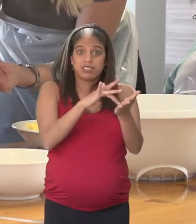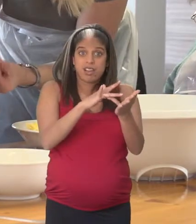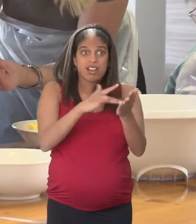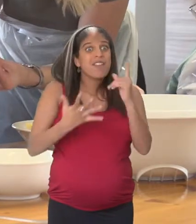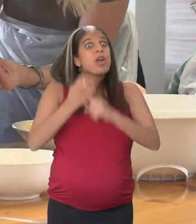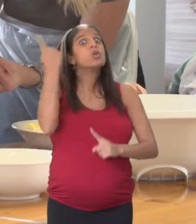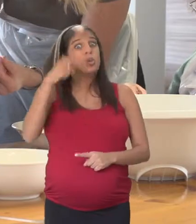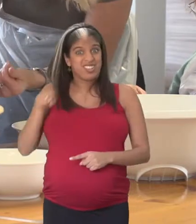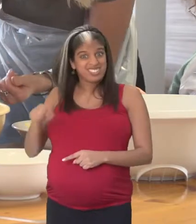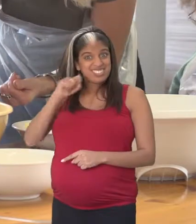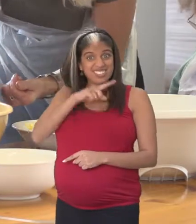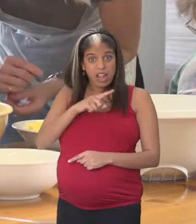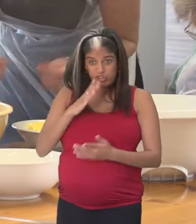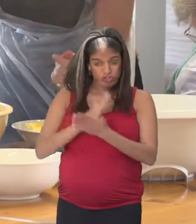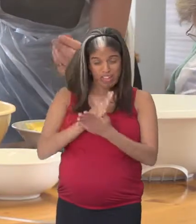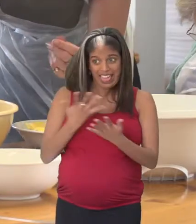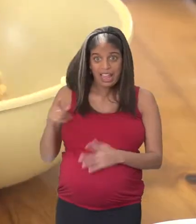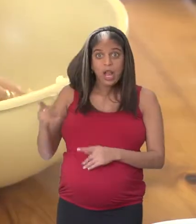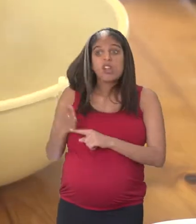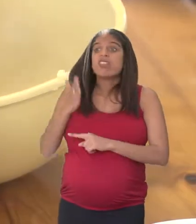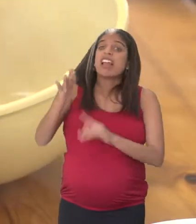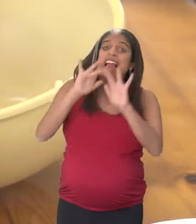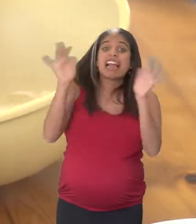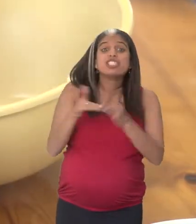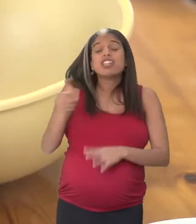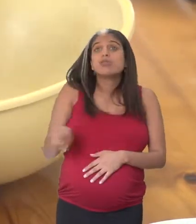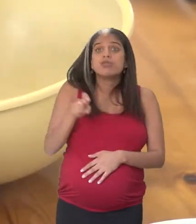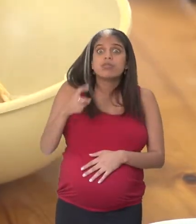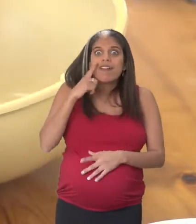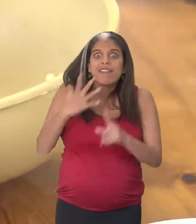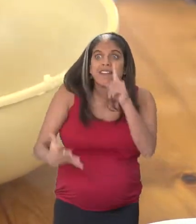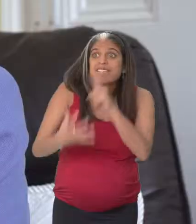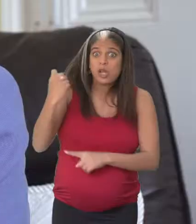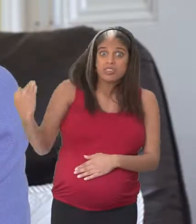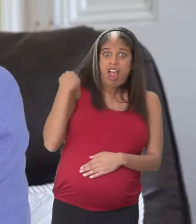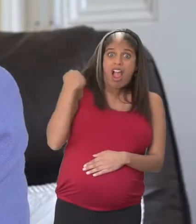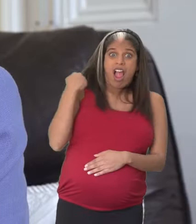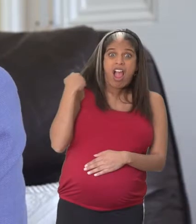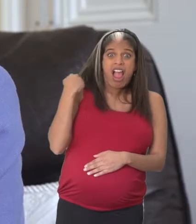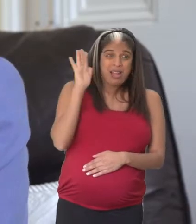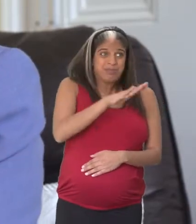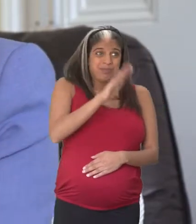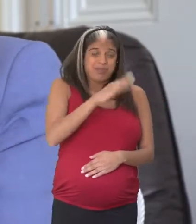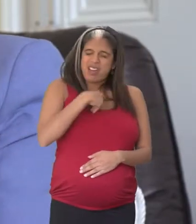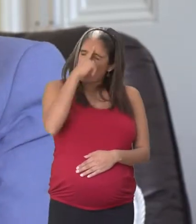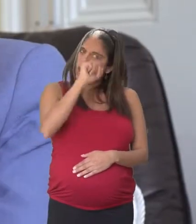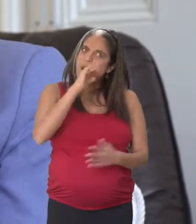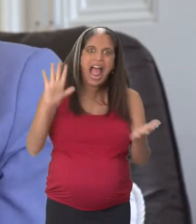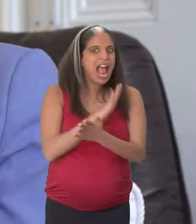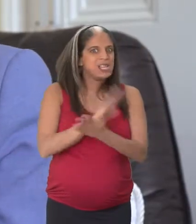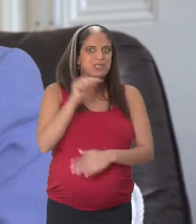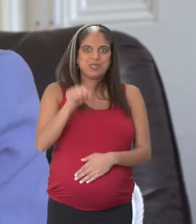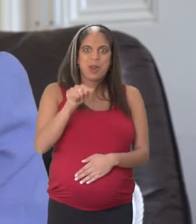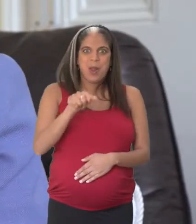Well, he went on the internet and he found out about it and he told me. He said, I think